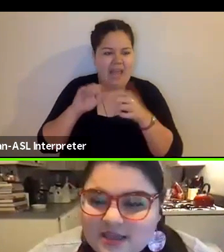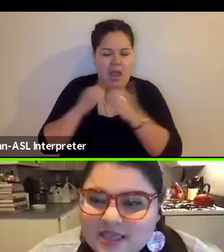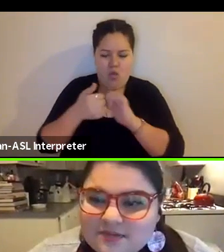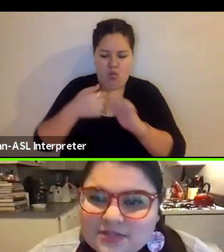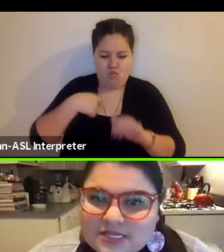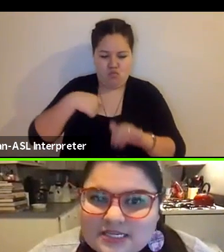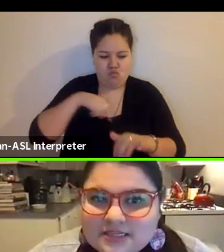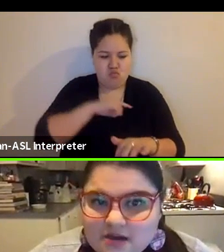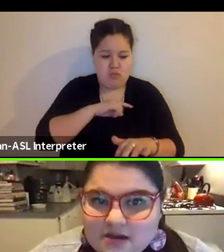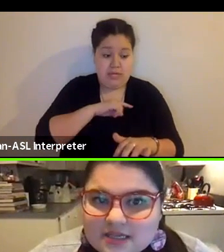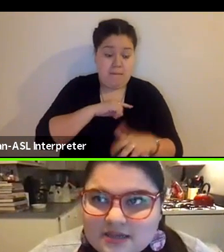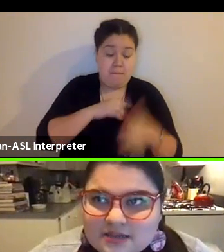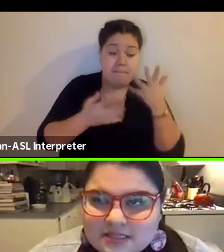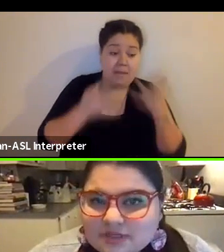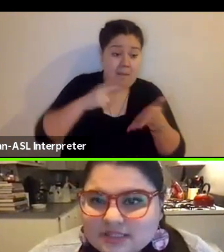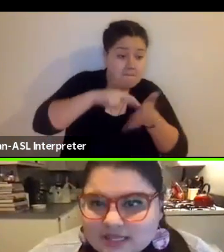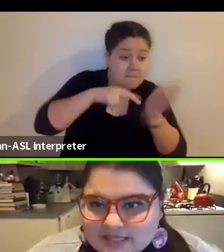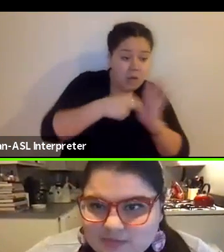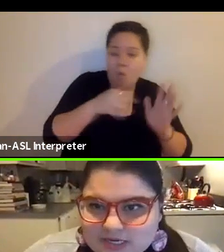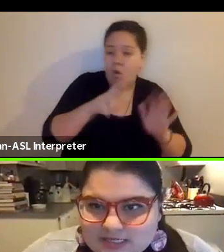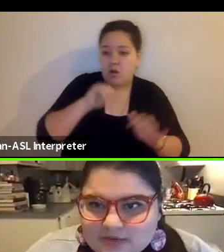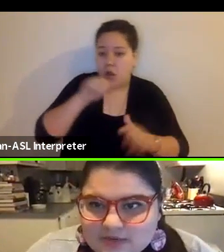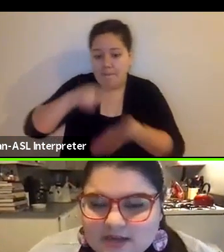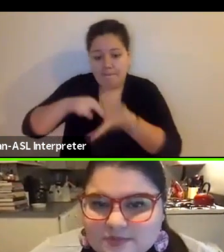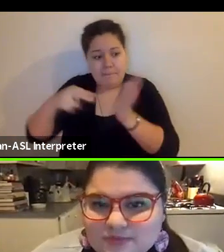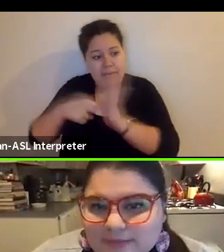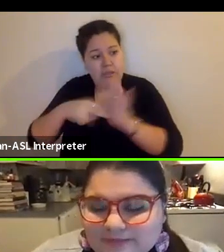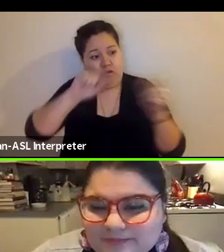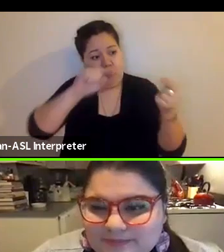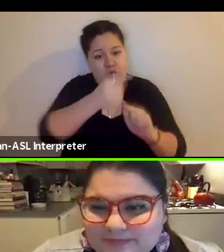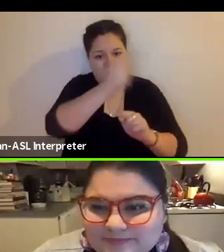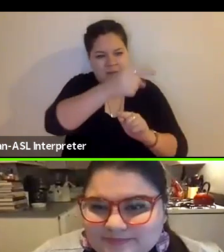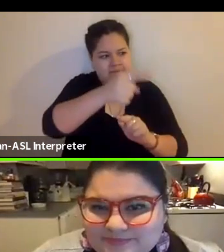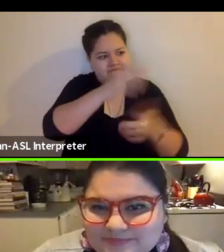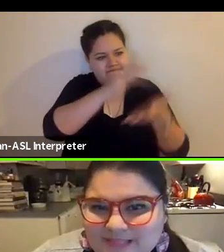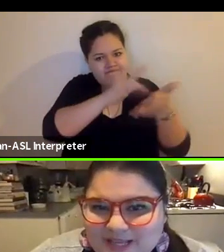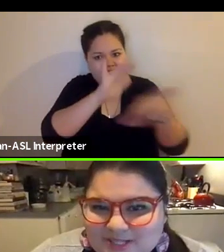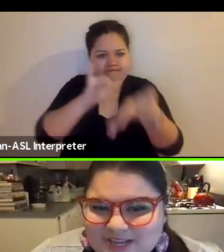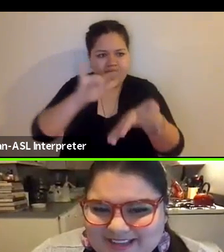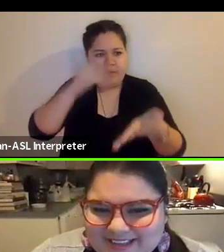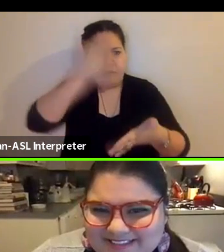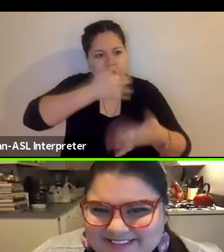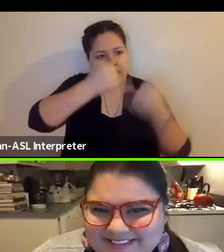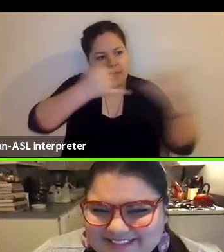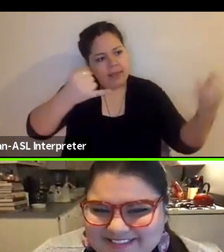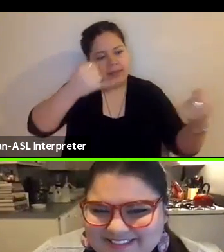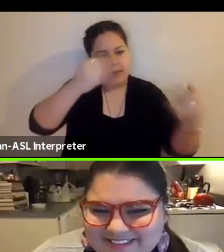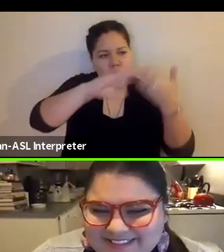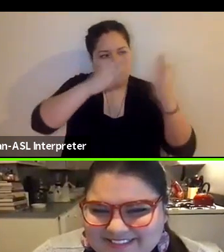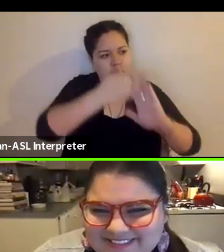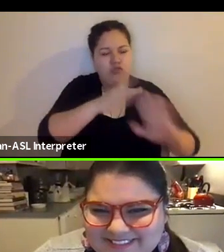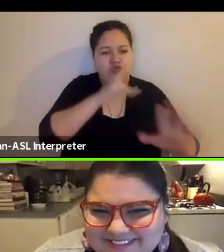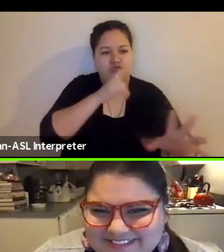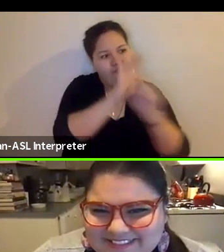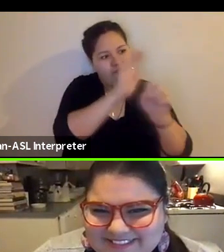consciously inflicting on these frontline communities where it comes from. Check.